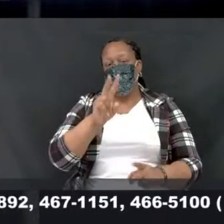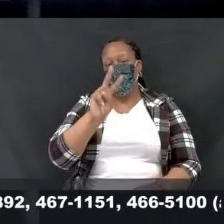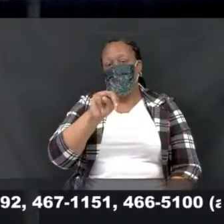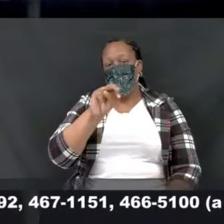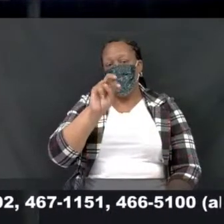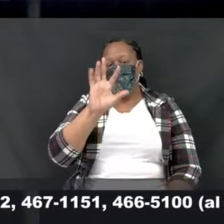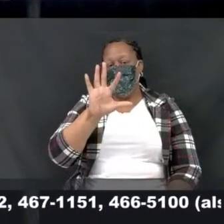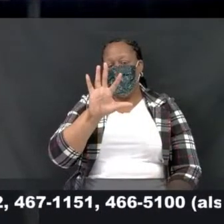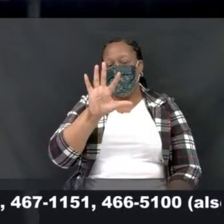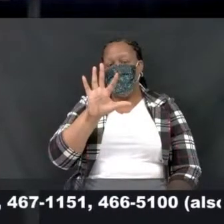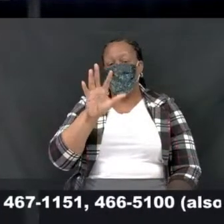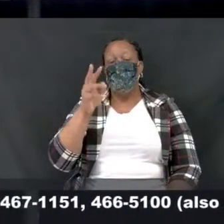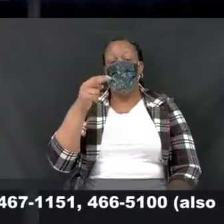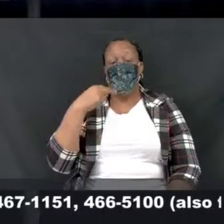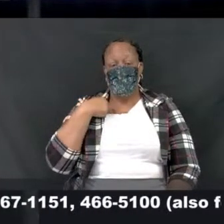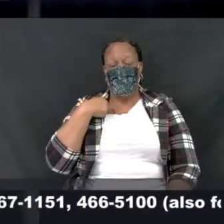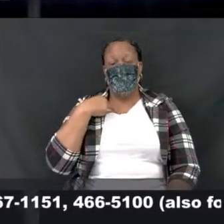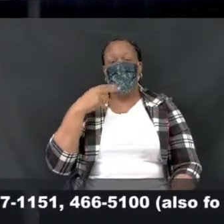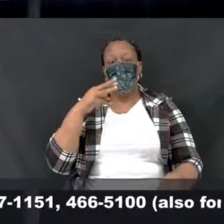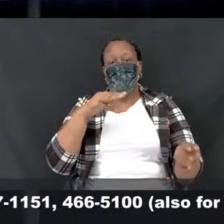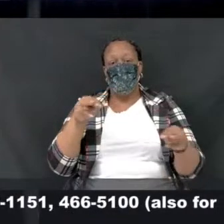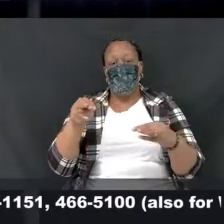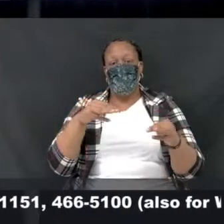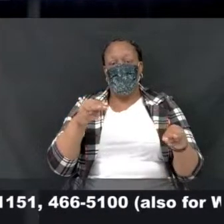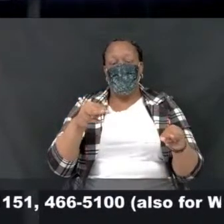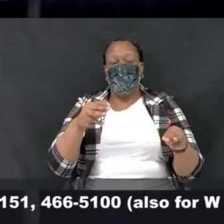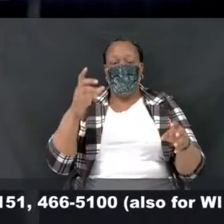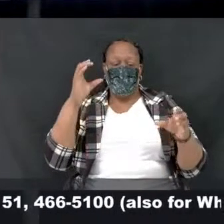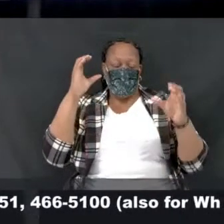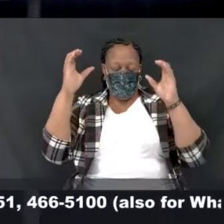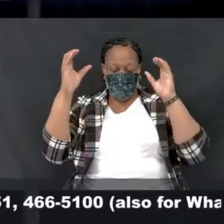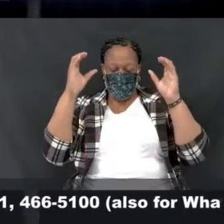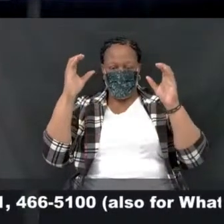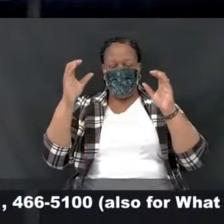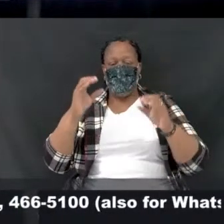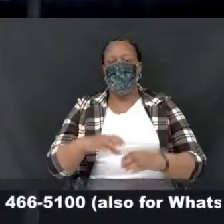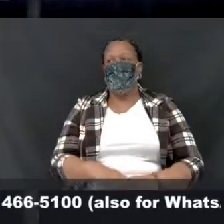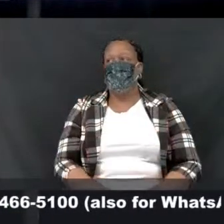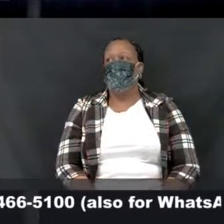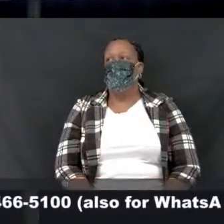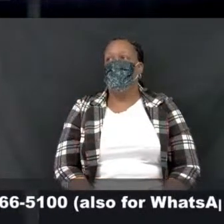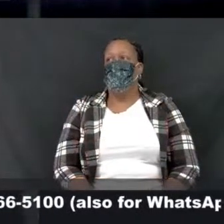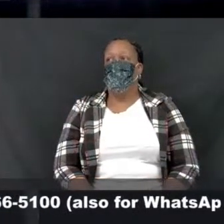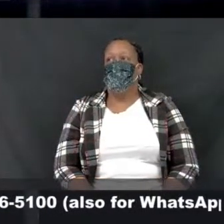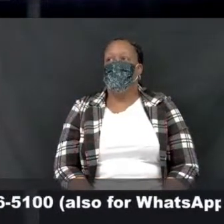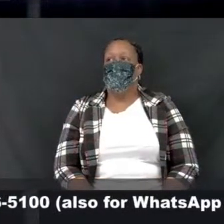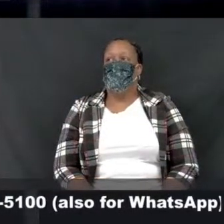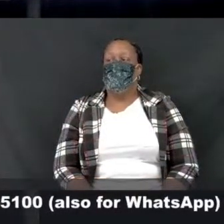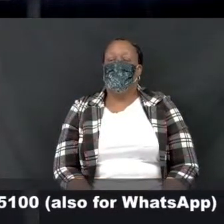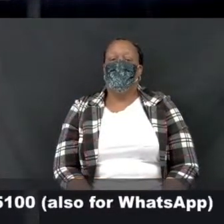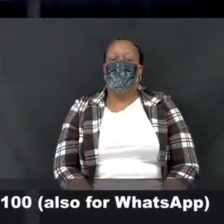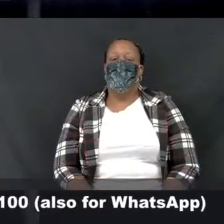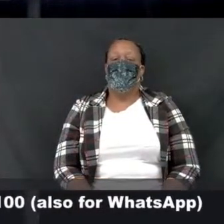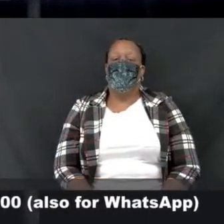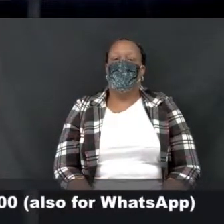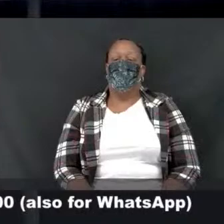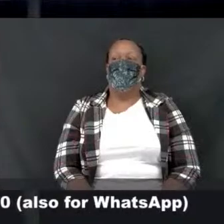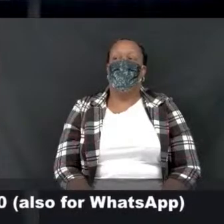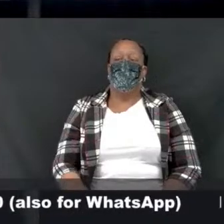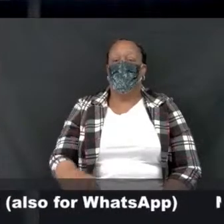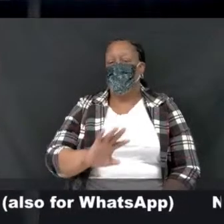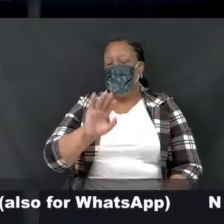And you would have heard my colleagues speak about the restrictions, the easing of